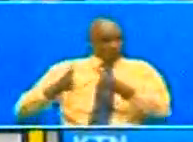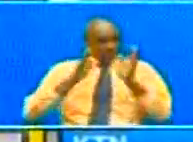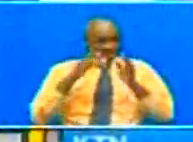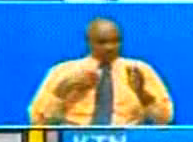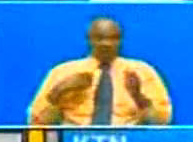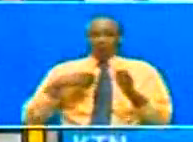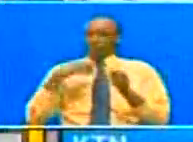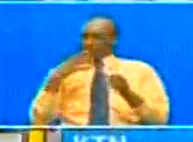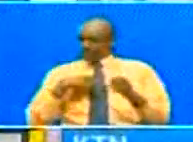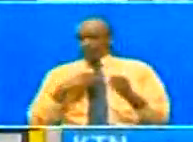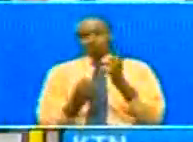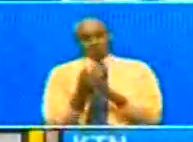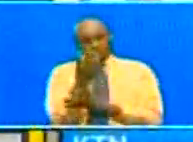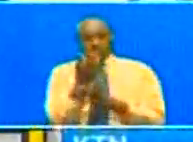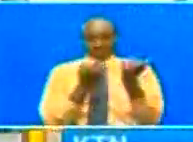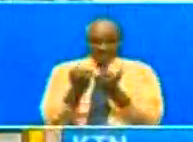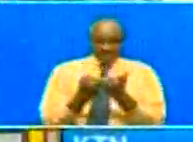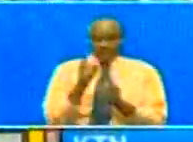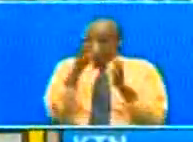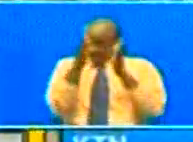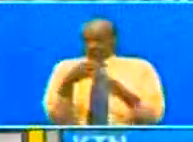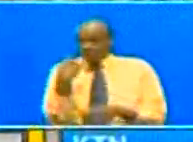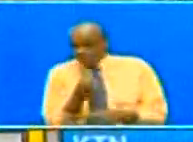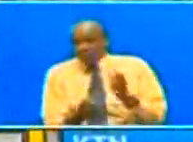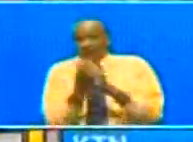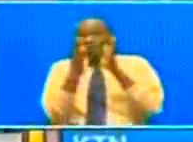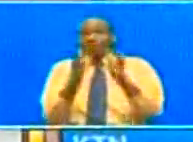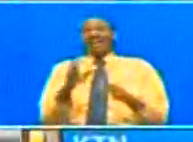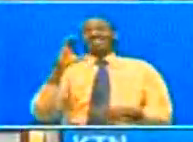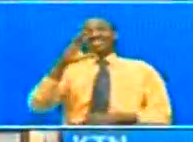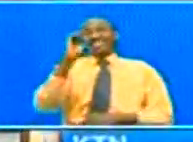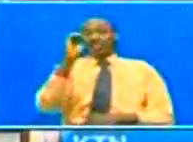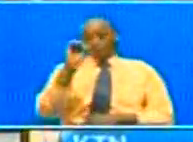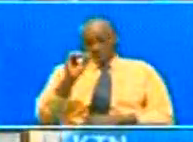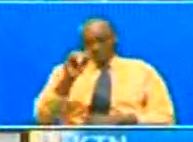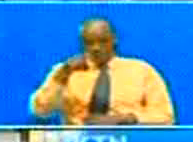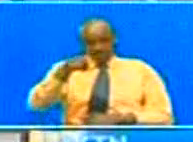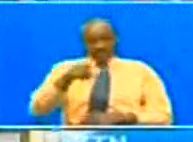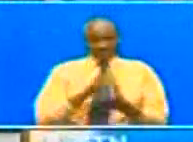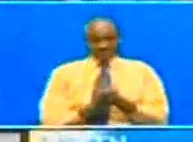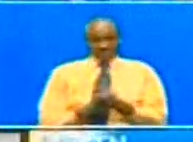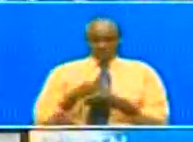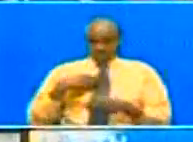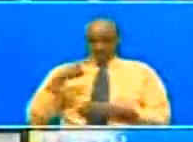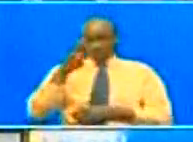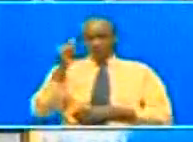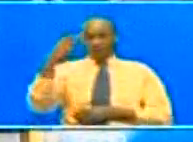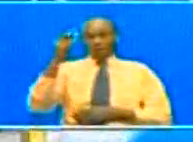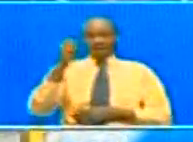for entrepreneurs to grow. One of such is the founder and CEO of Wakhone Interiors, Ismail Wakhone.